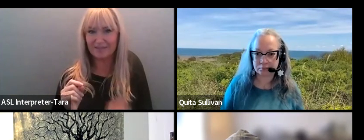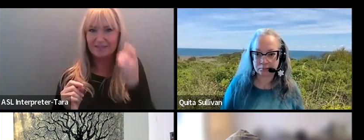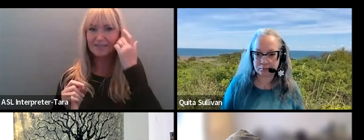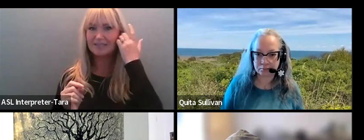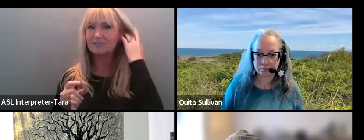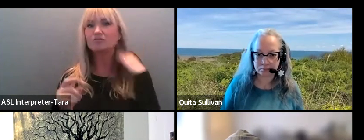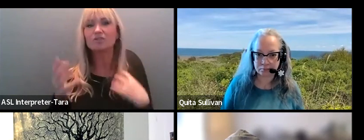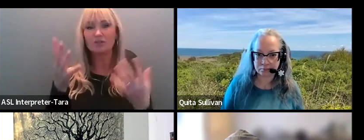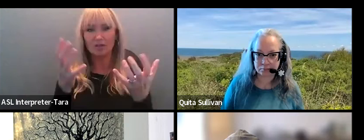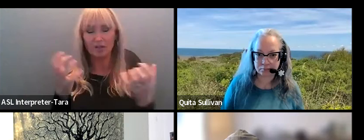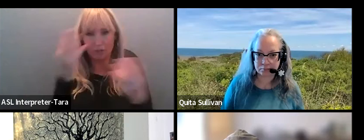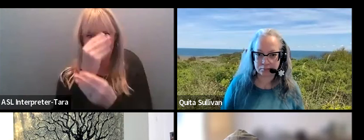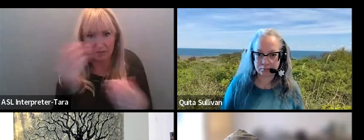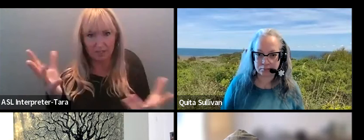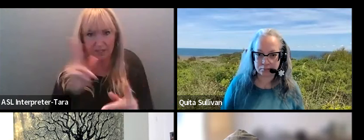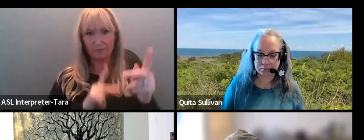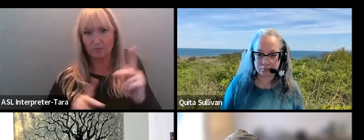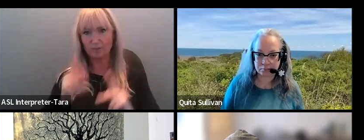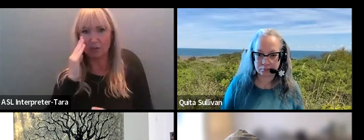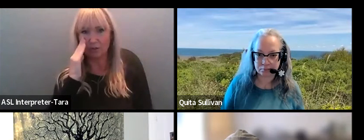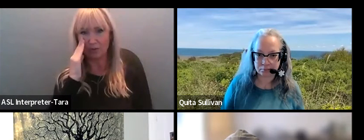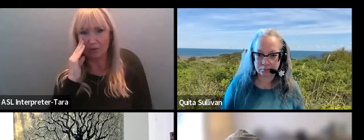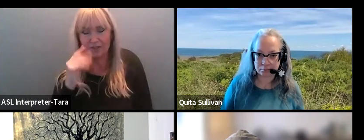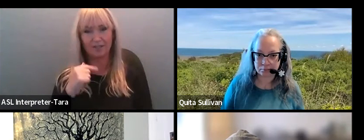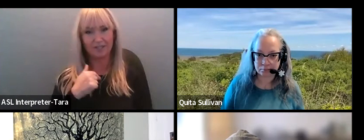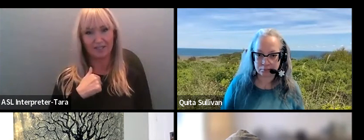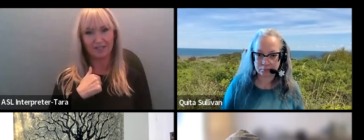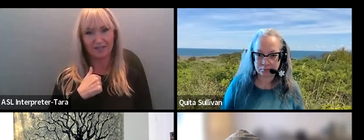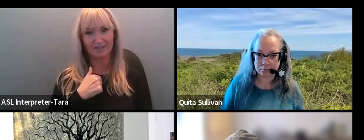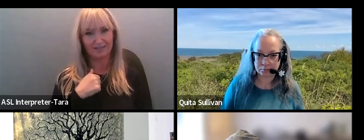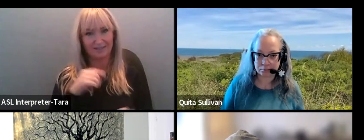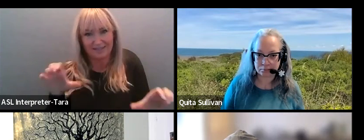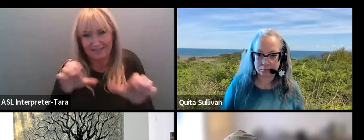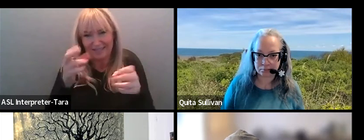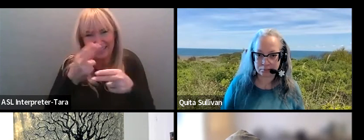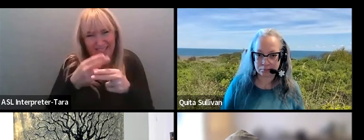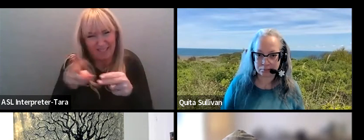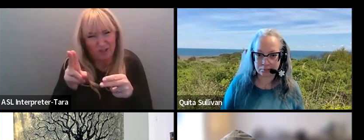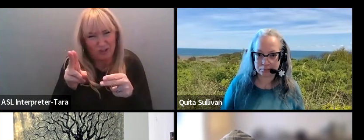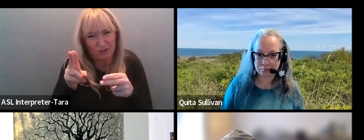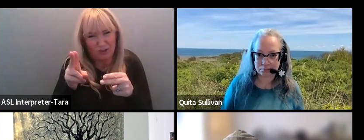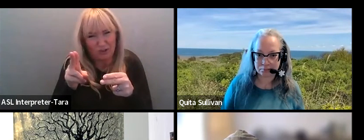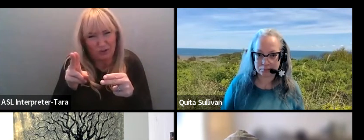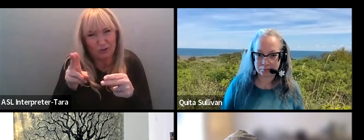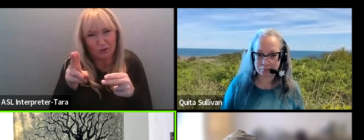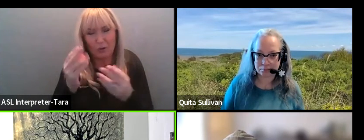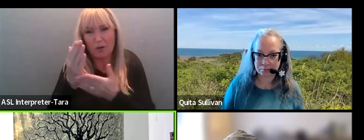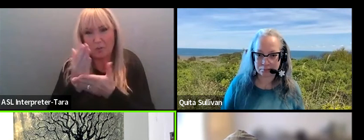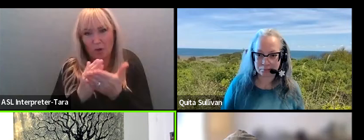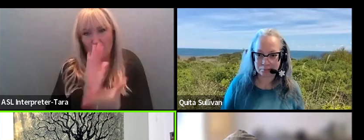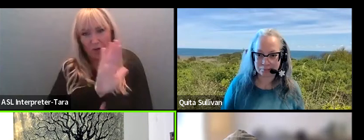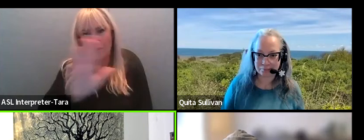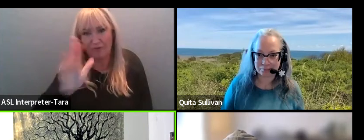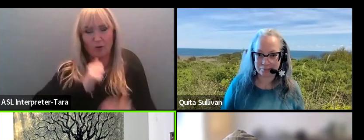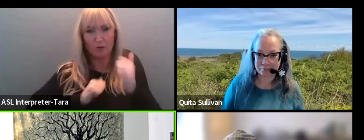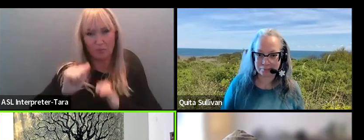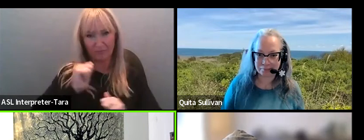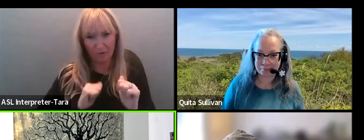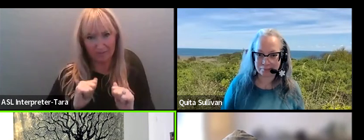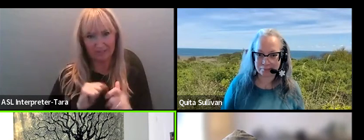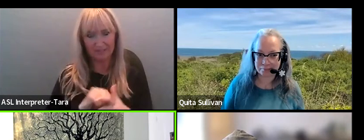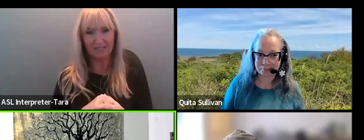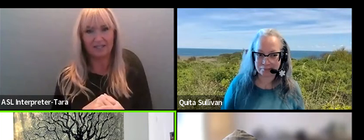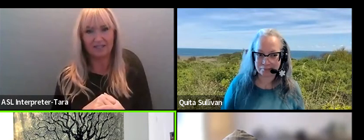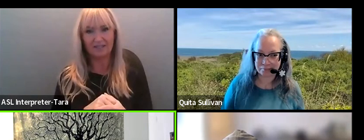So I want to let folks know that, you know, I only got to do a short excerpt of y'all's performance. Oh, right. Yeah.